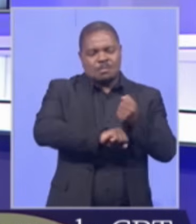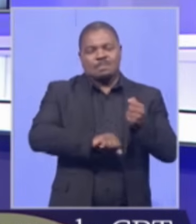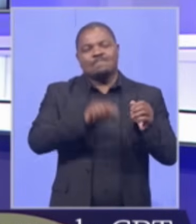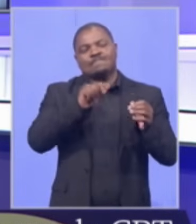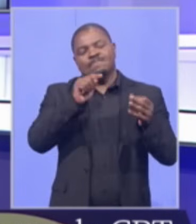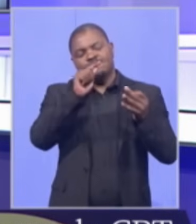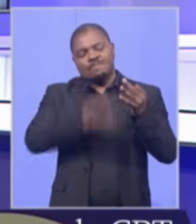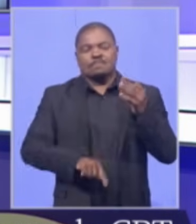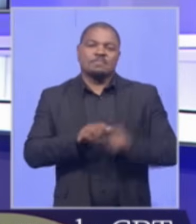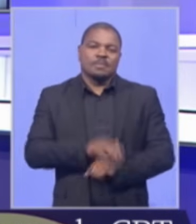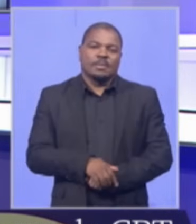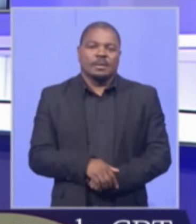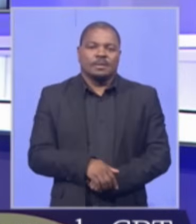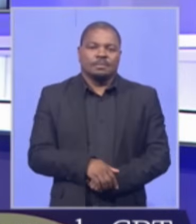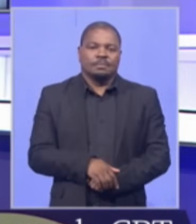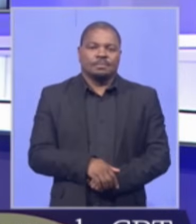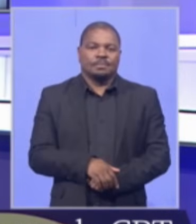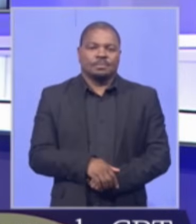ka kakaretšo.